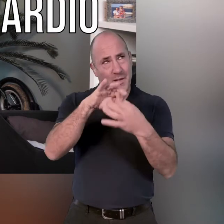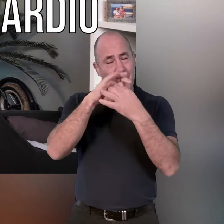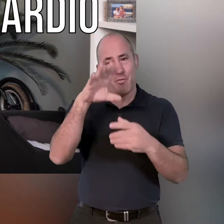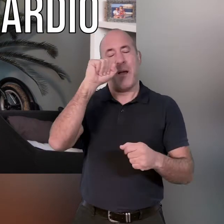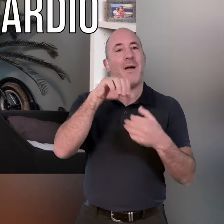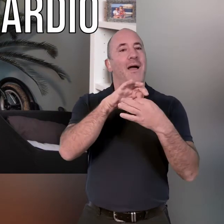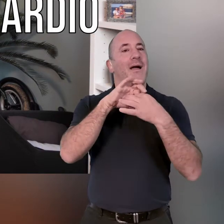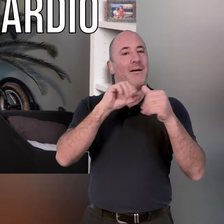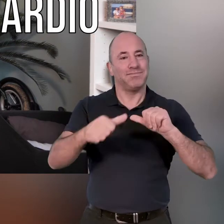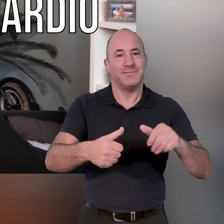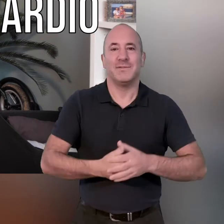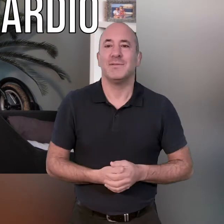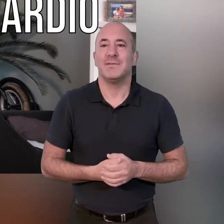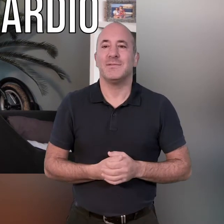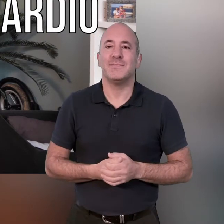there.